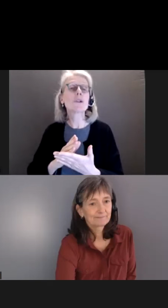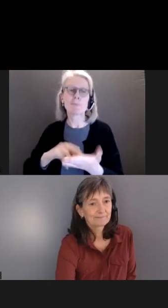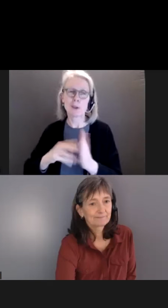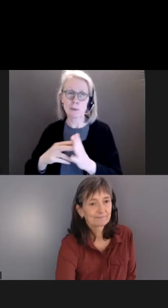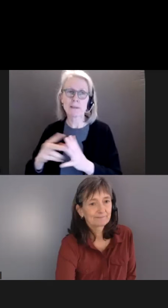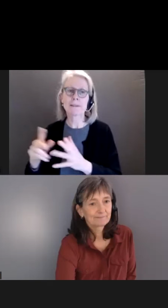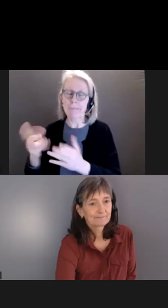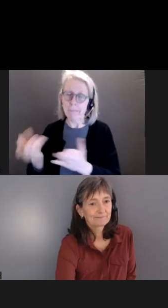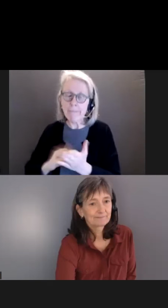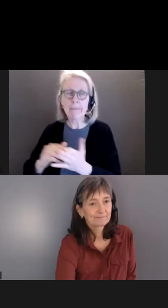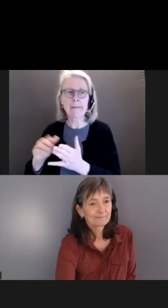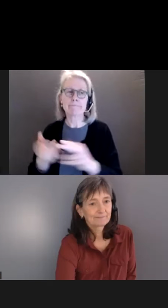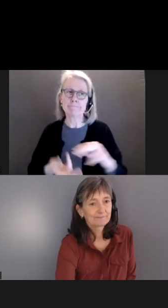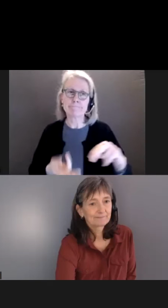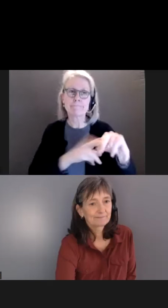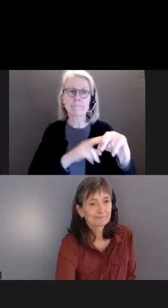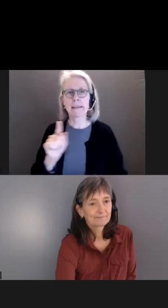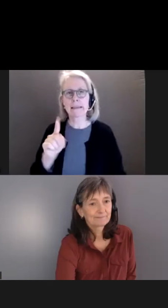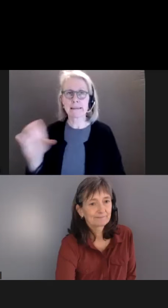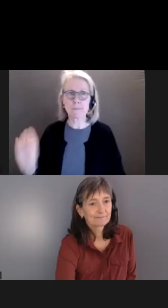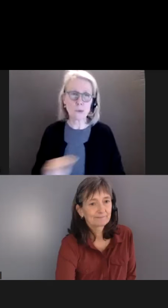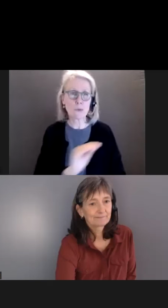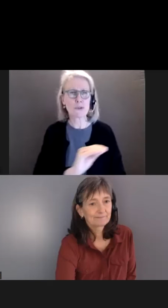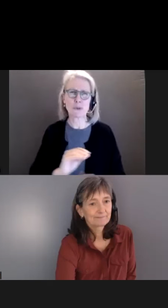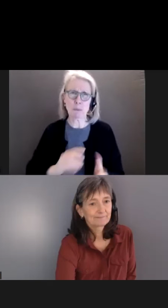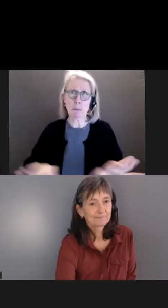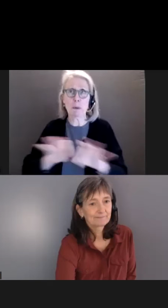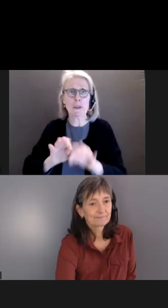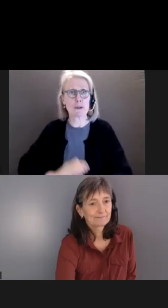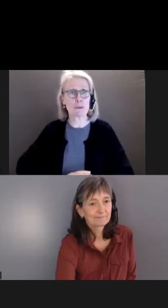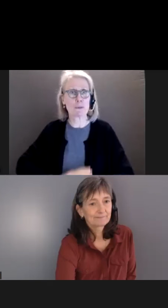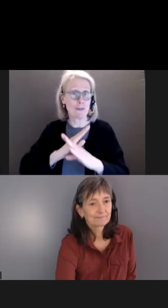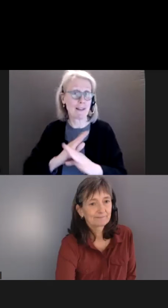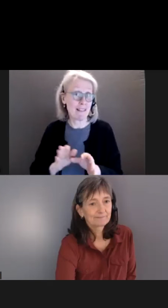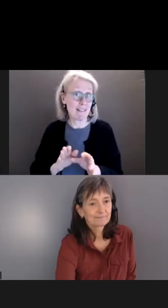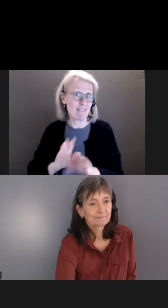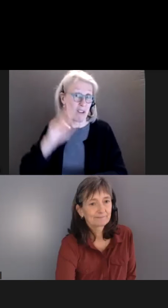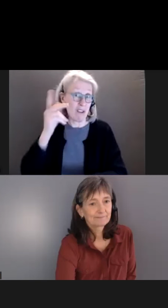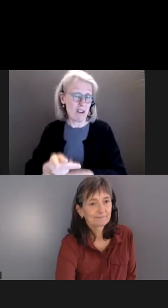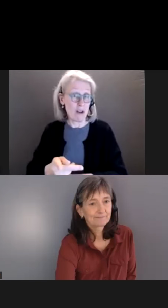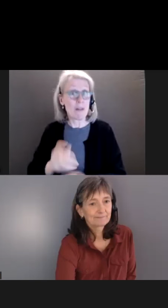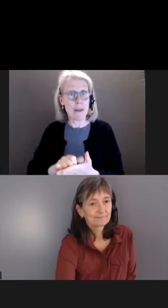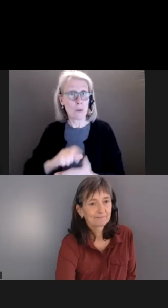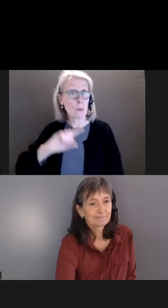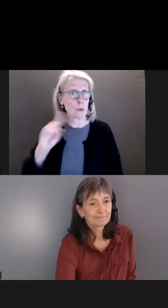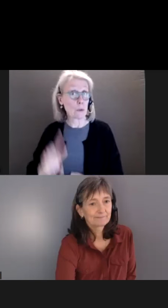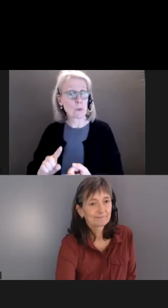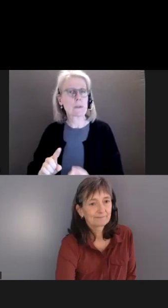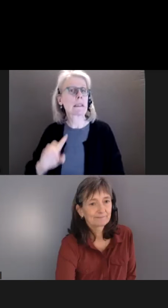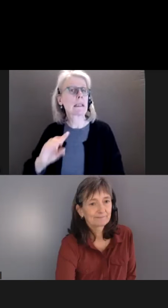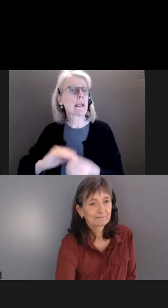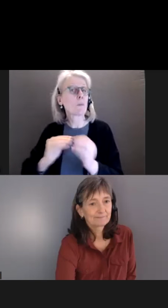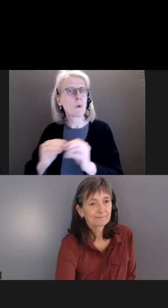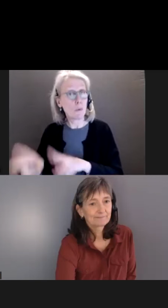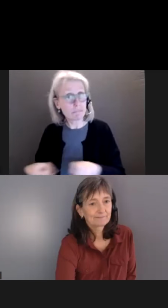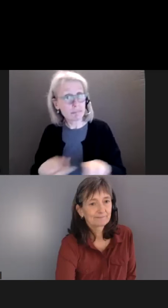admissions. And so preventing falls is so critical because it can not only reduce the overall number of long-term care home admissions that come